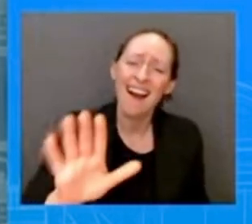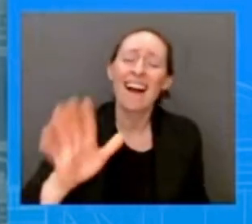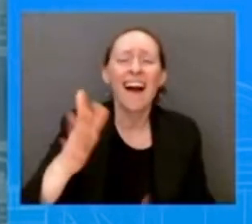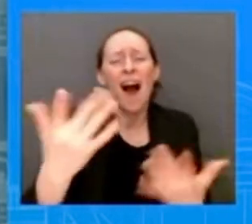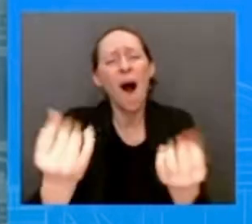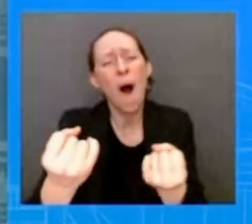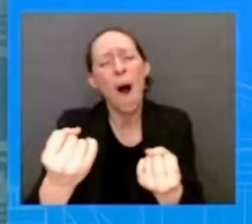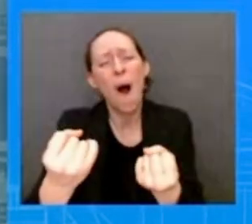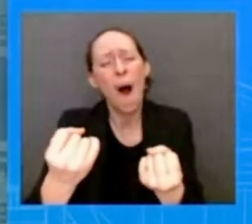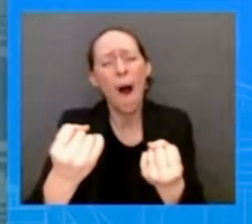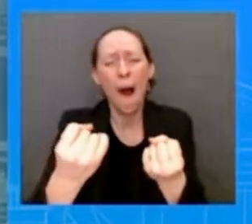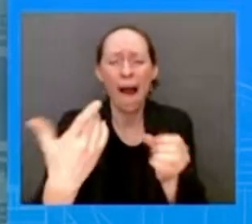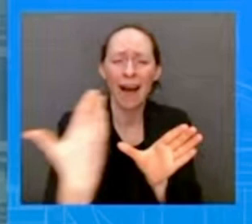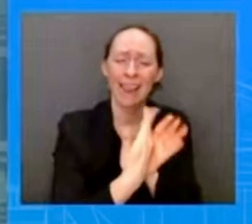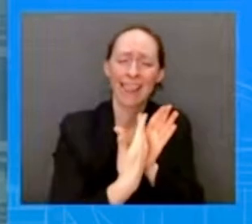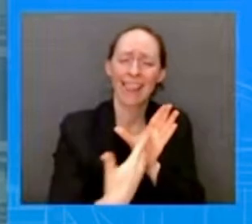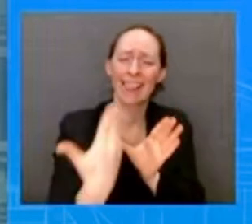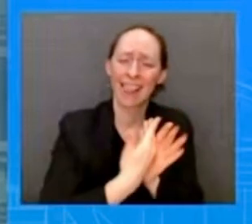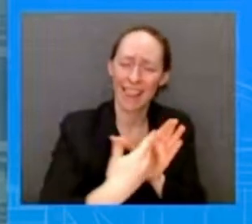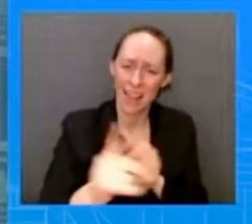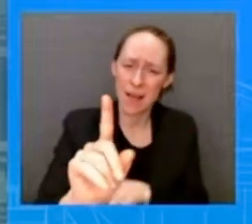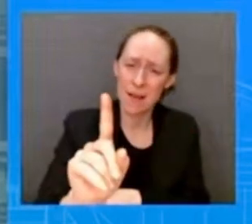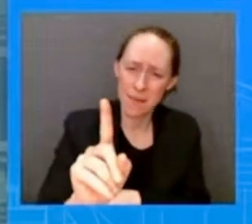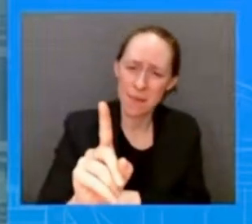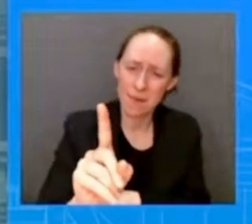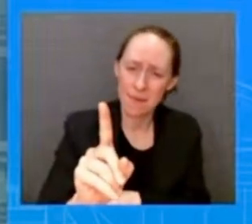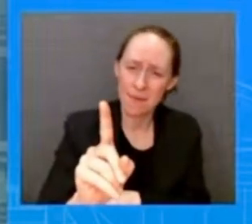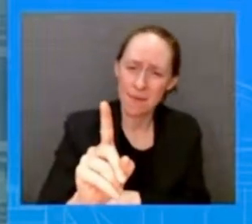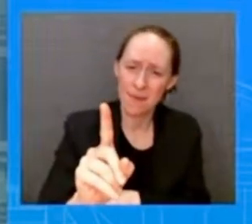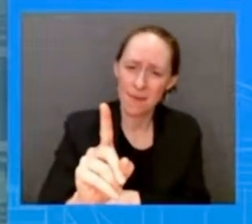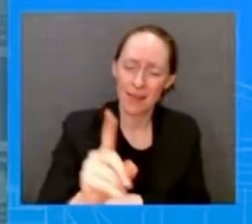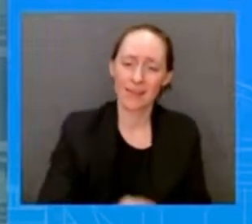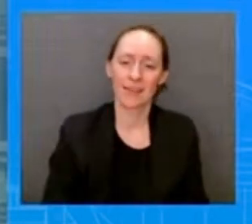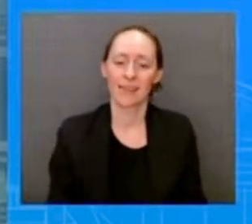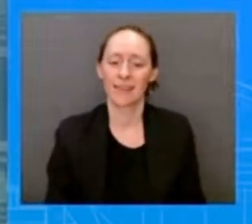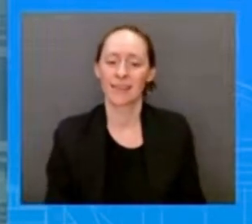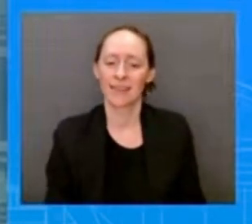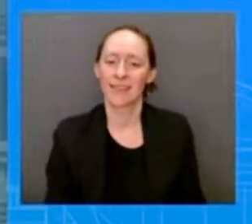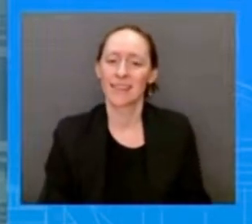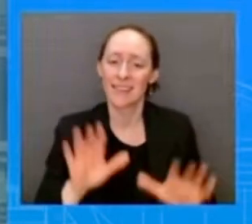Let me finish. This is why I was saying earlier, because you tend, yeah, there you go.